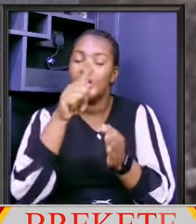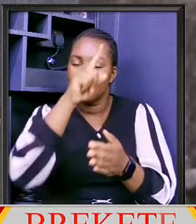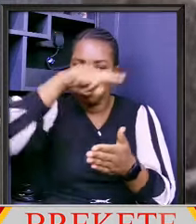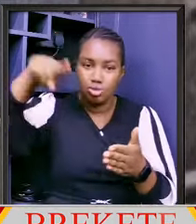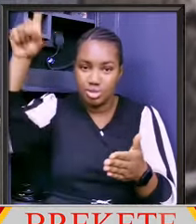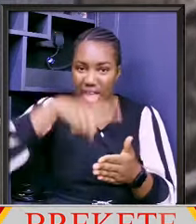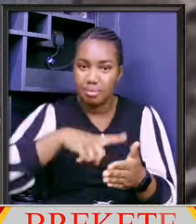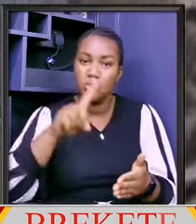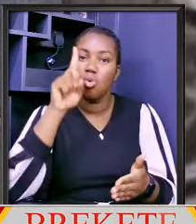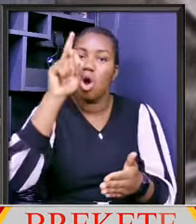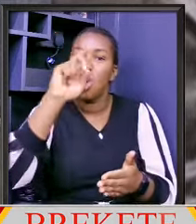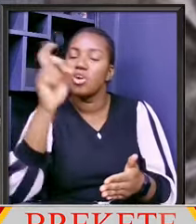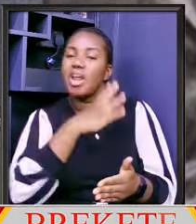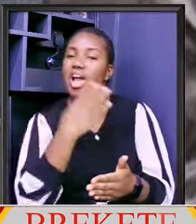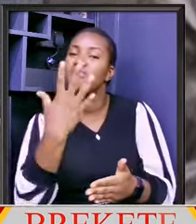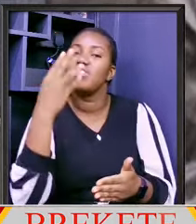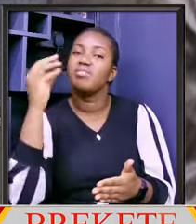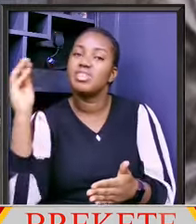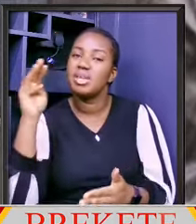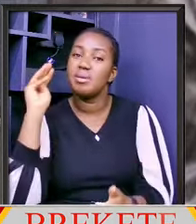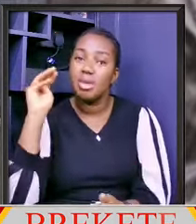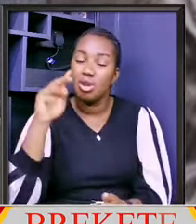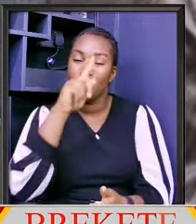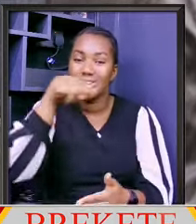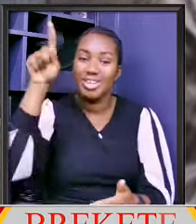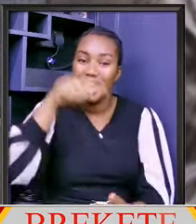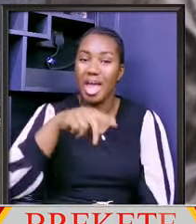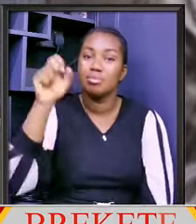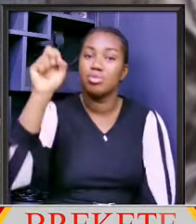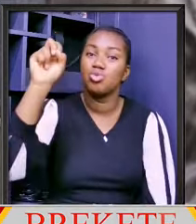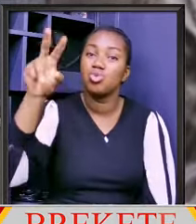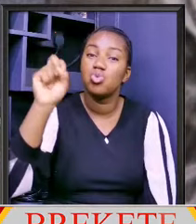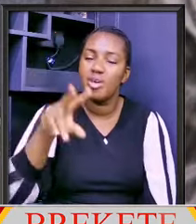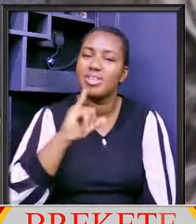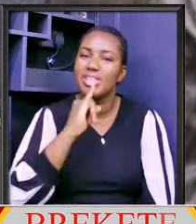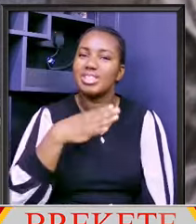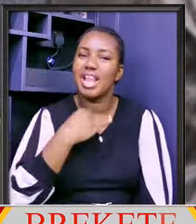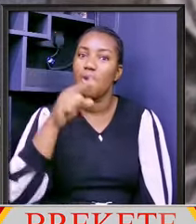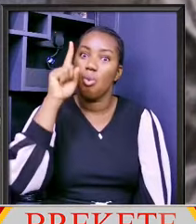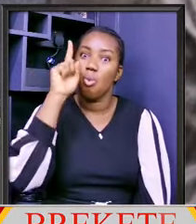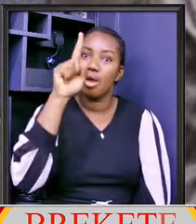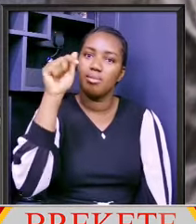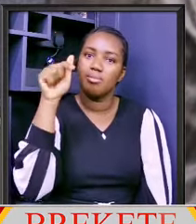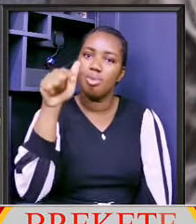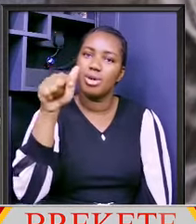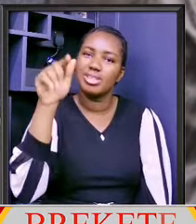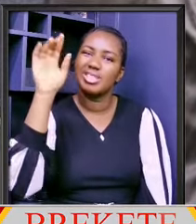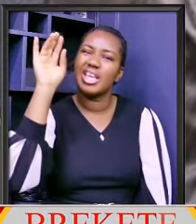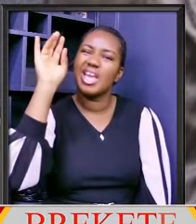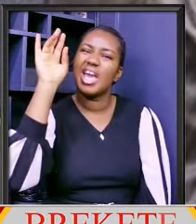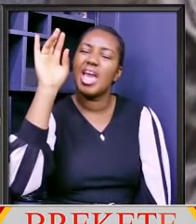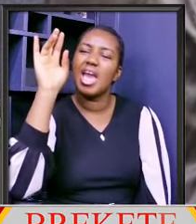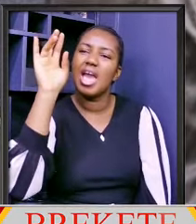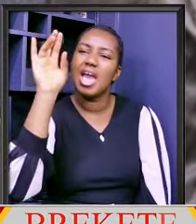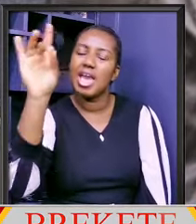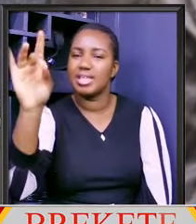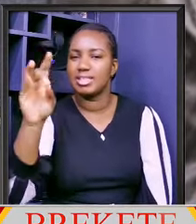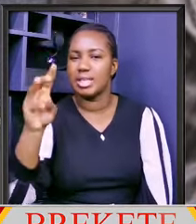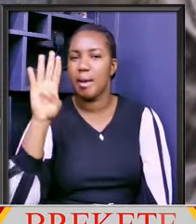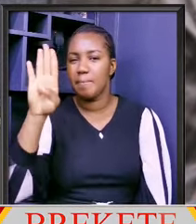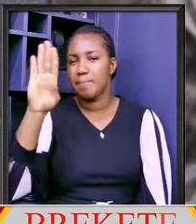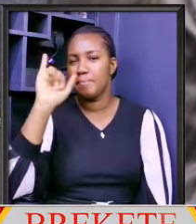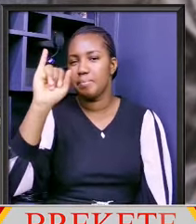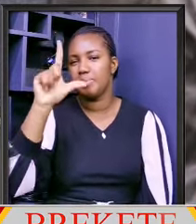150 million times 12 is almost 1.8 billion. 1.8 billion